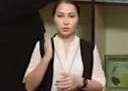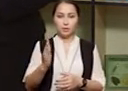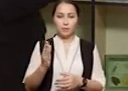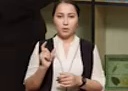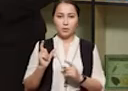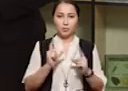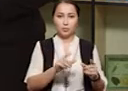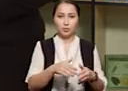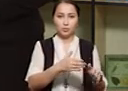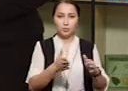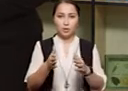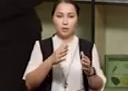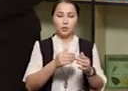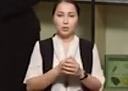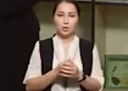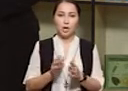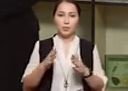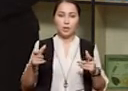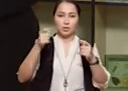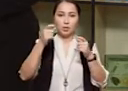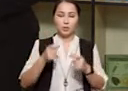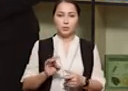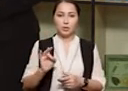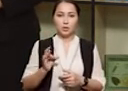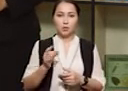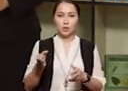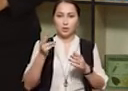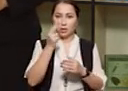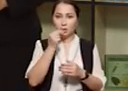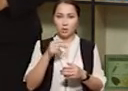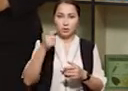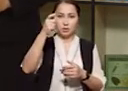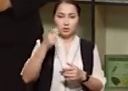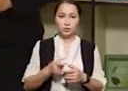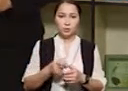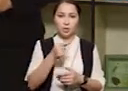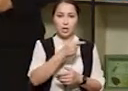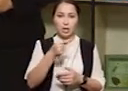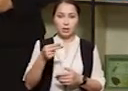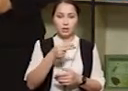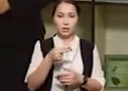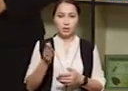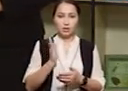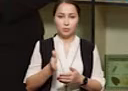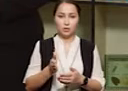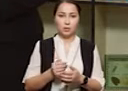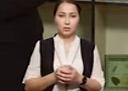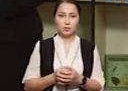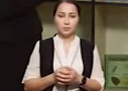bosib o'tgan yo'li katta silindrni radiusidan kichik silindrni radiusini ayirganga teng bo'ladi.